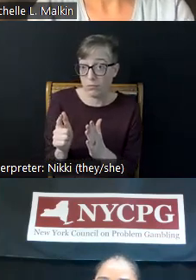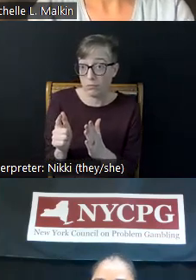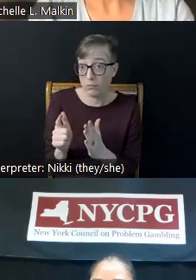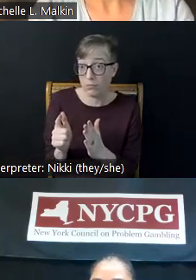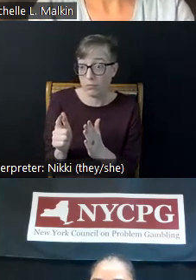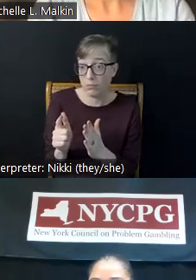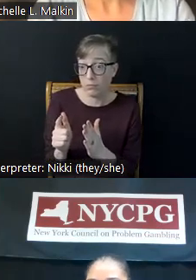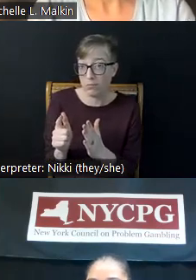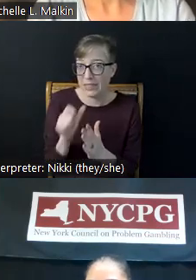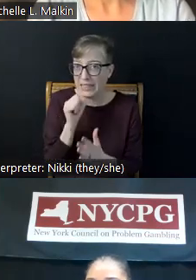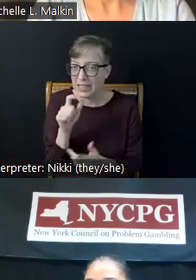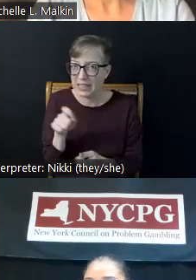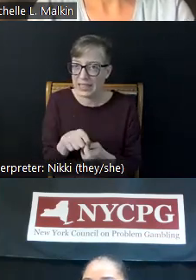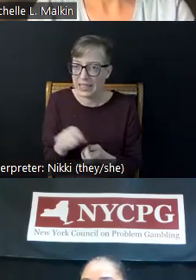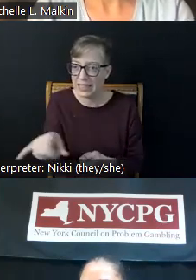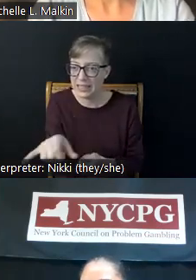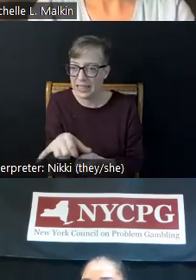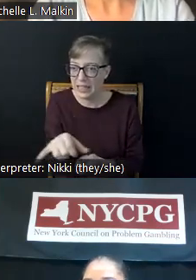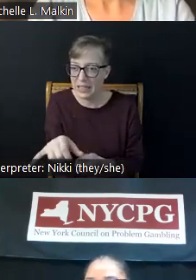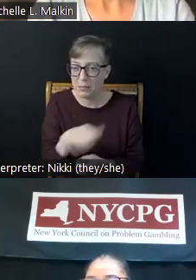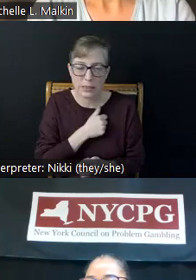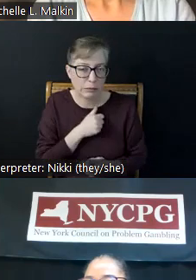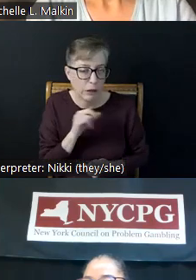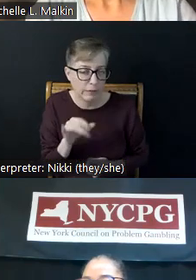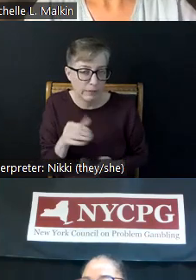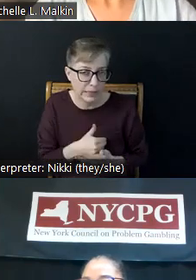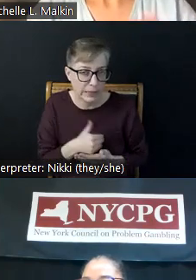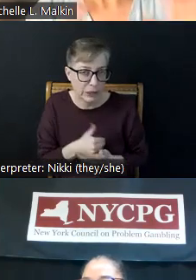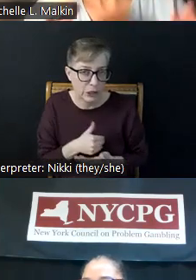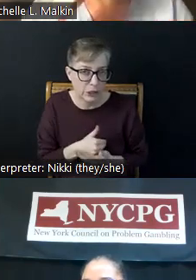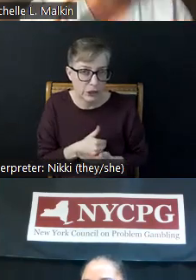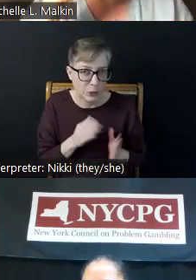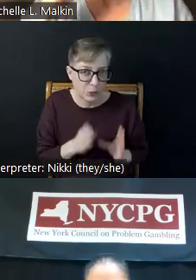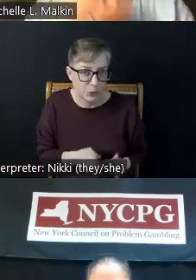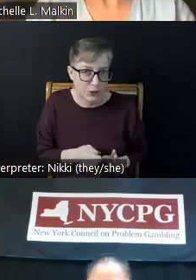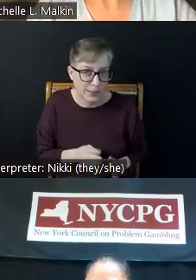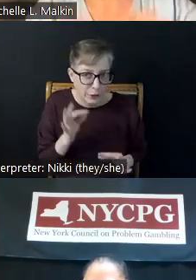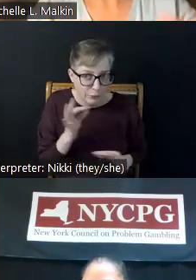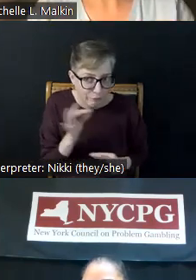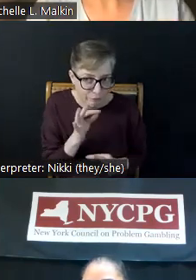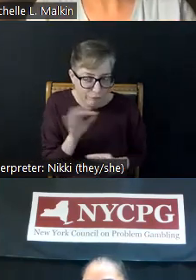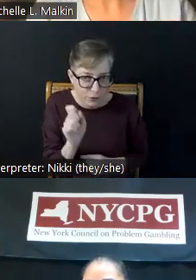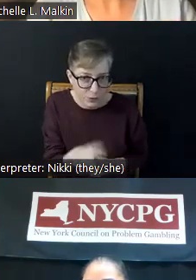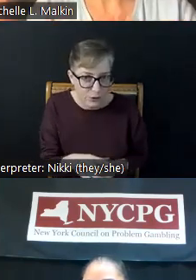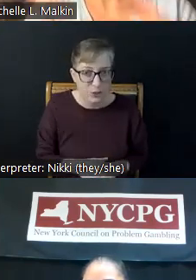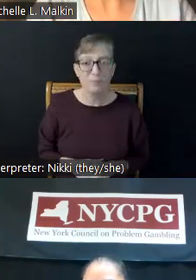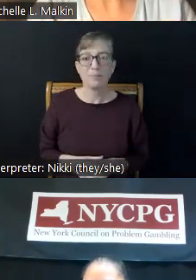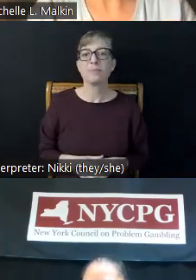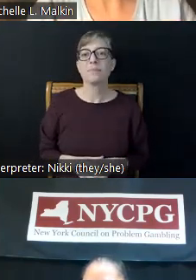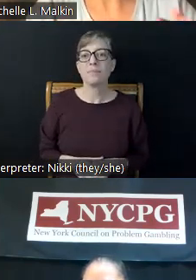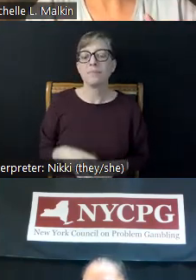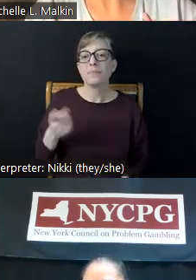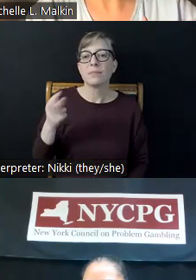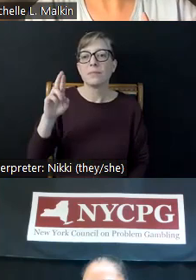not quite the same. Forgive me if this is a newbie question. Okay, so very different from people who